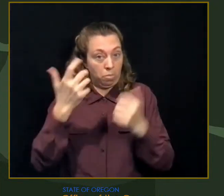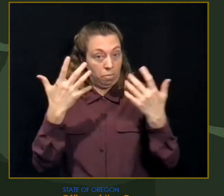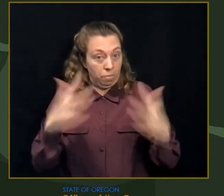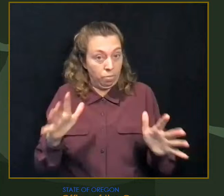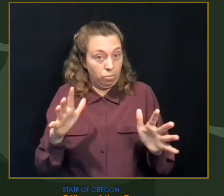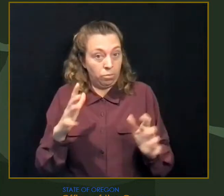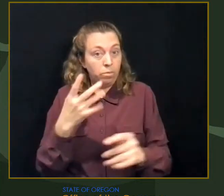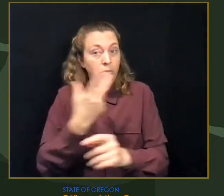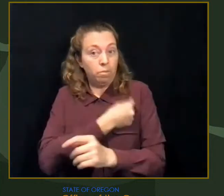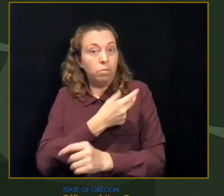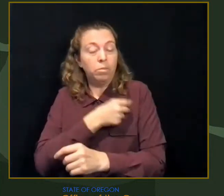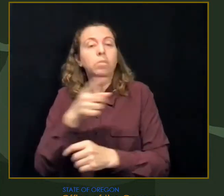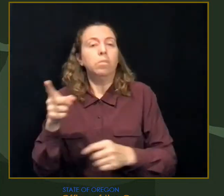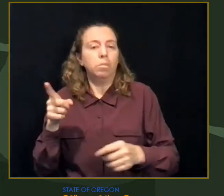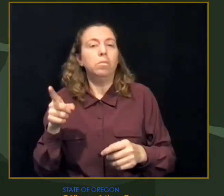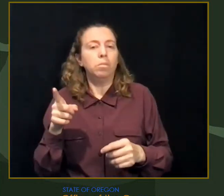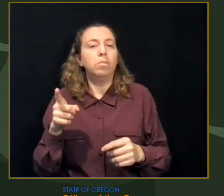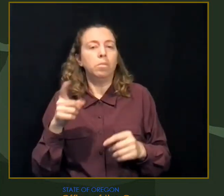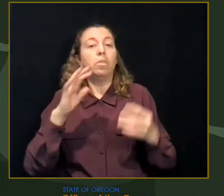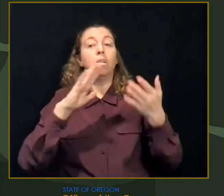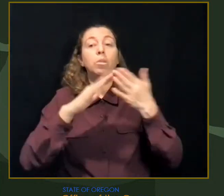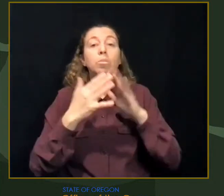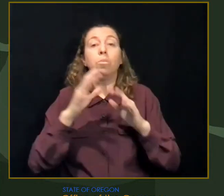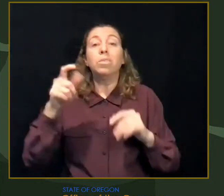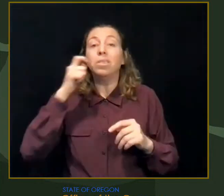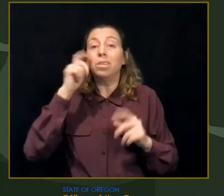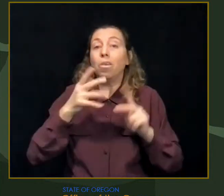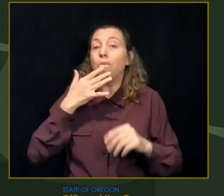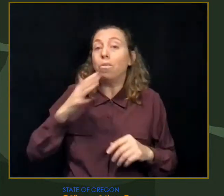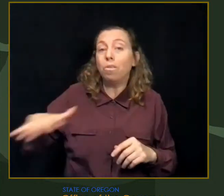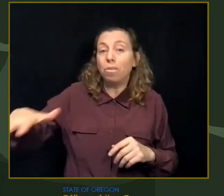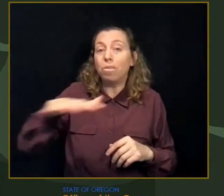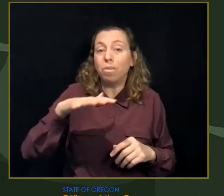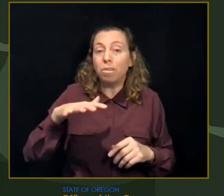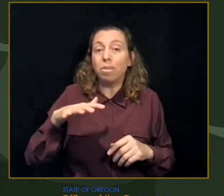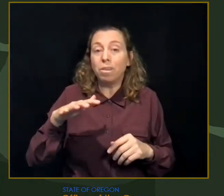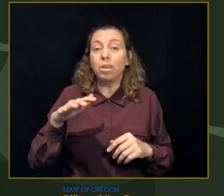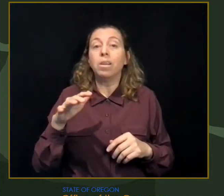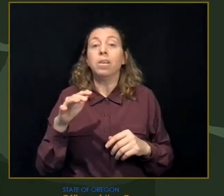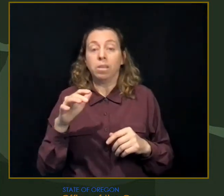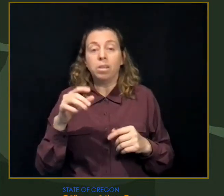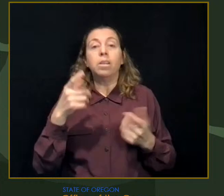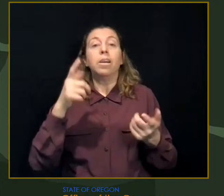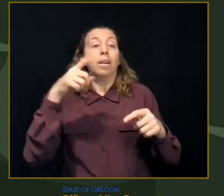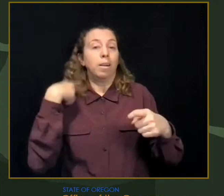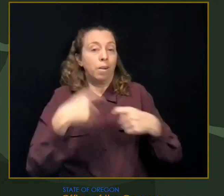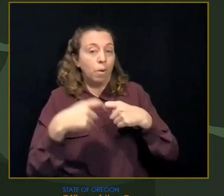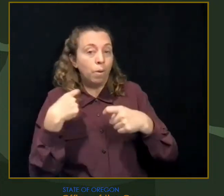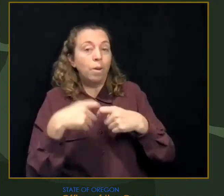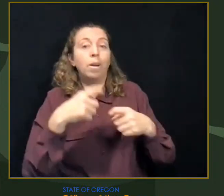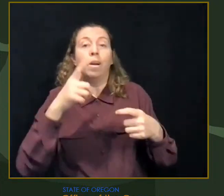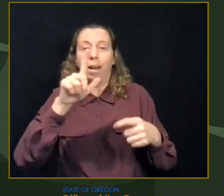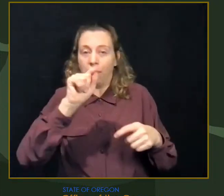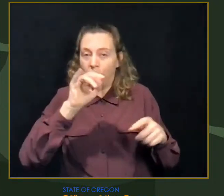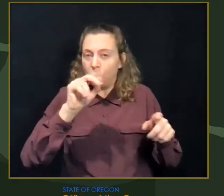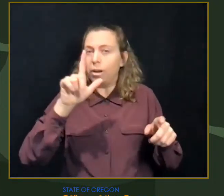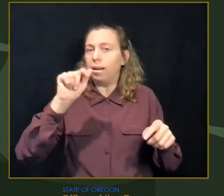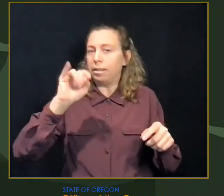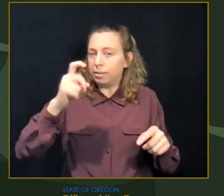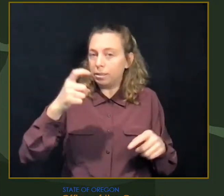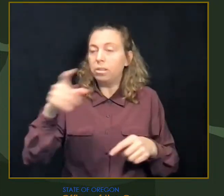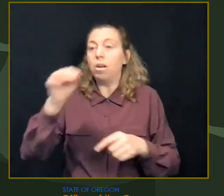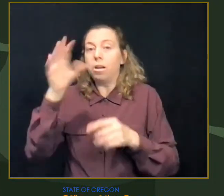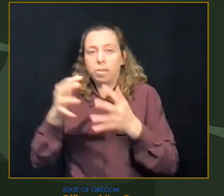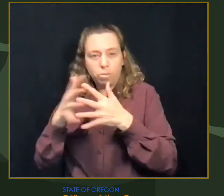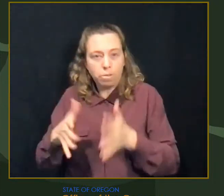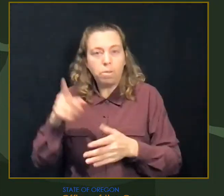color, our Latino, Latina, Latinx communities, our African-American communities, our tribal communities. They have all